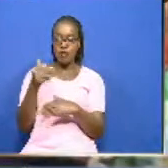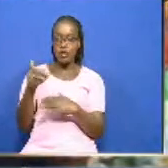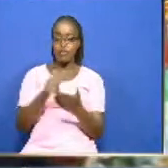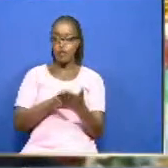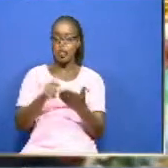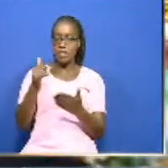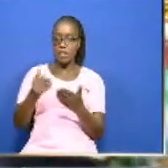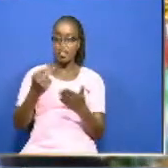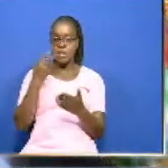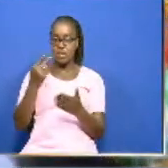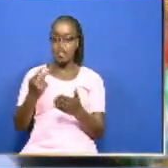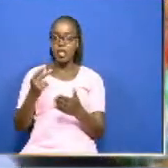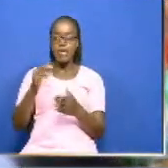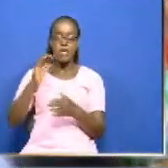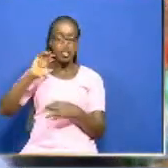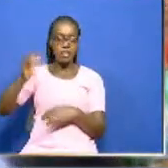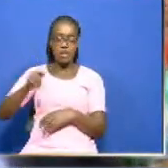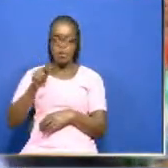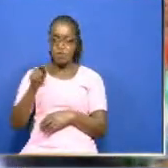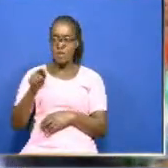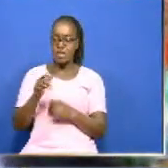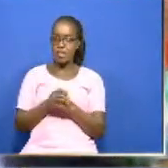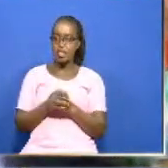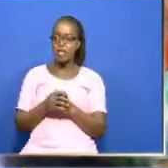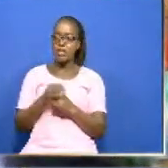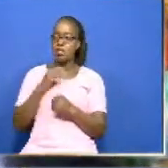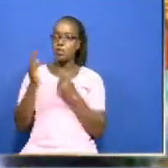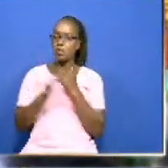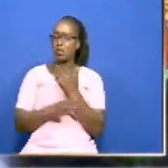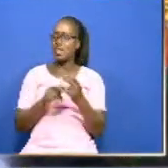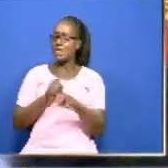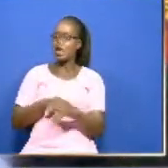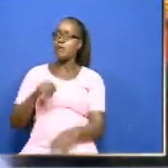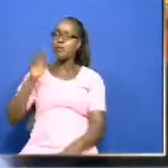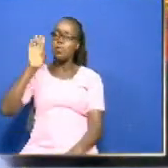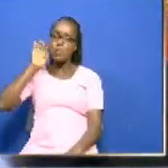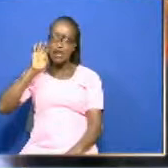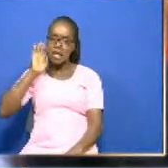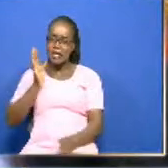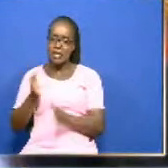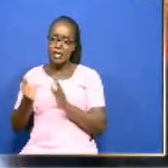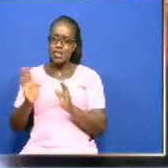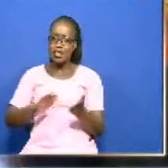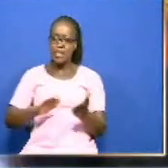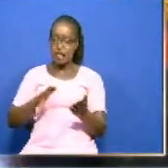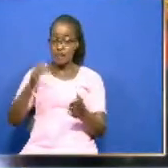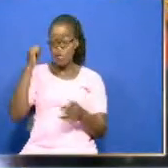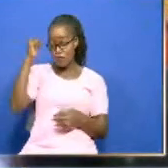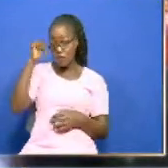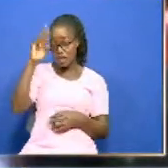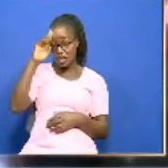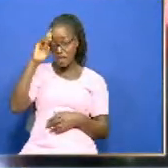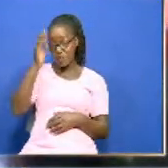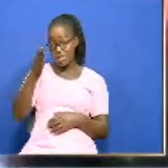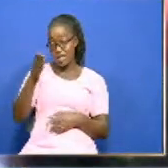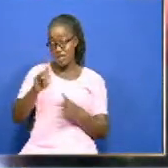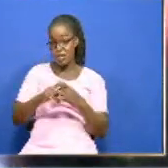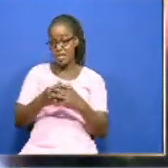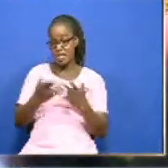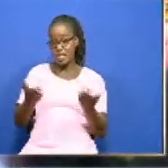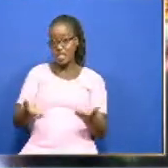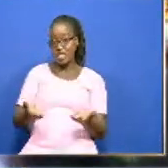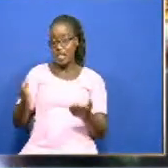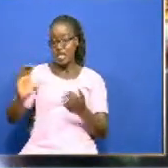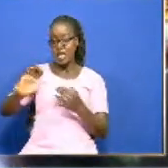County. So unfortunate to us when we heard that deaths because of politics have started in